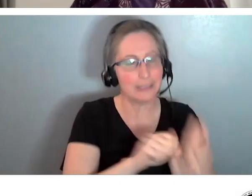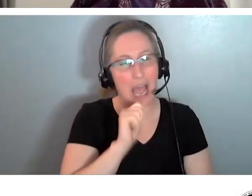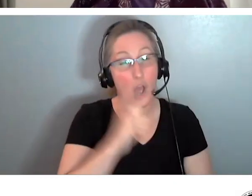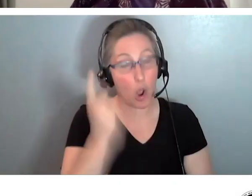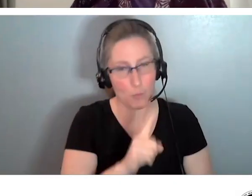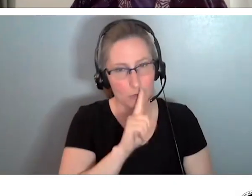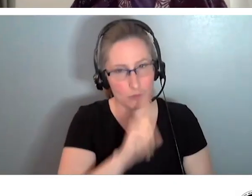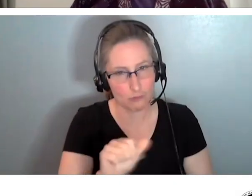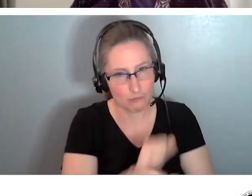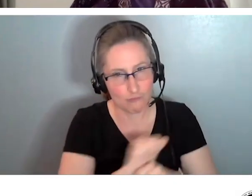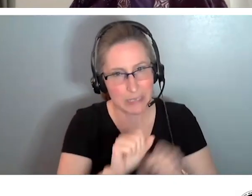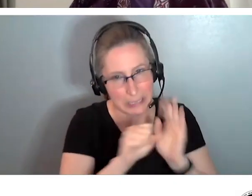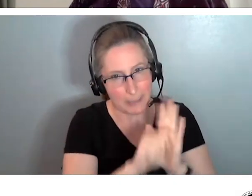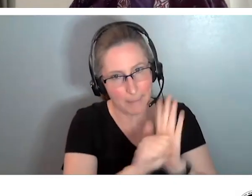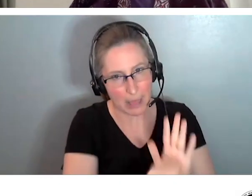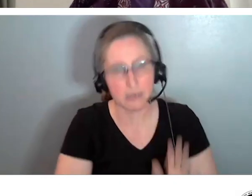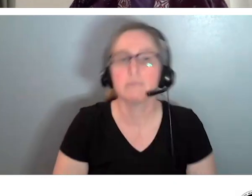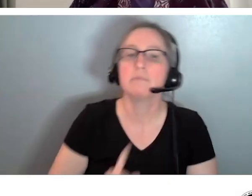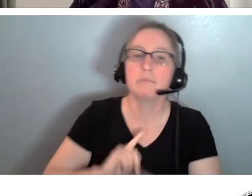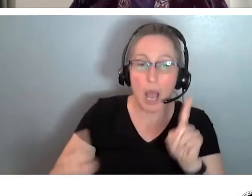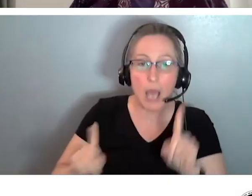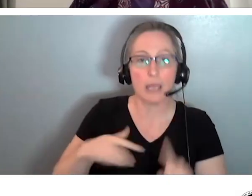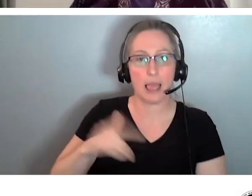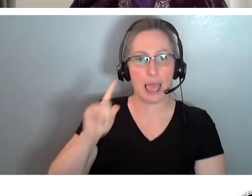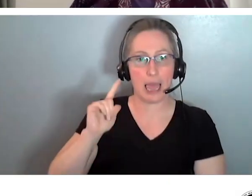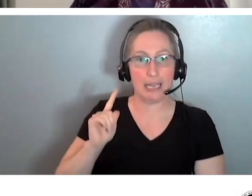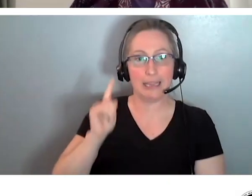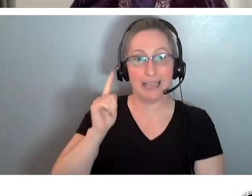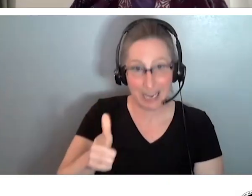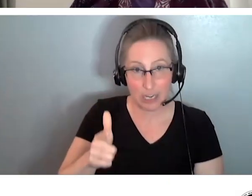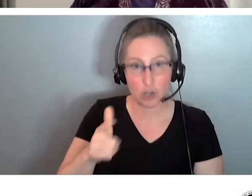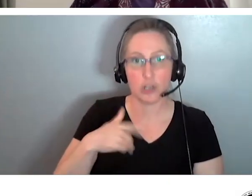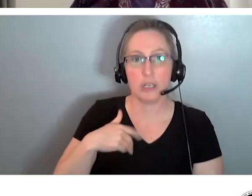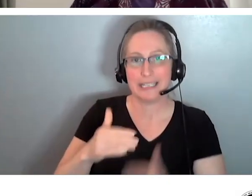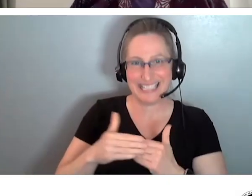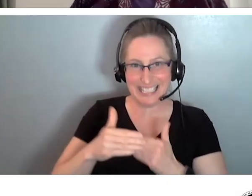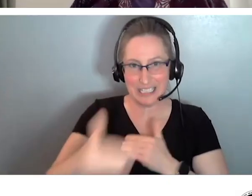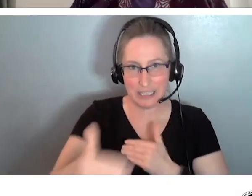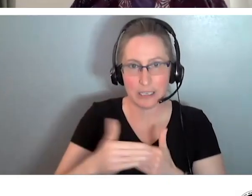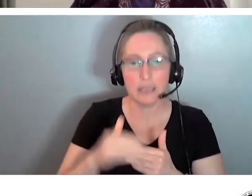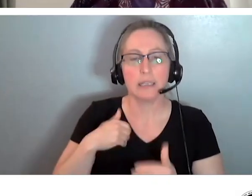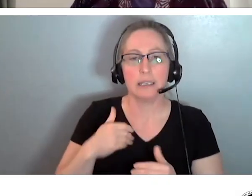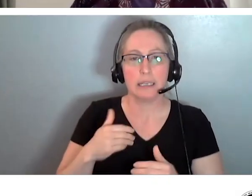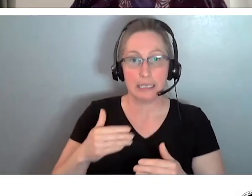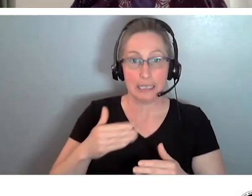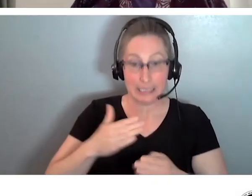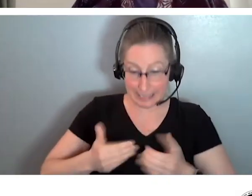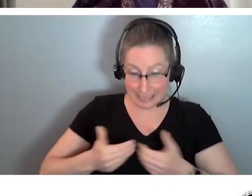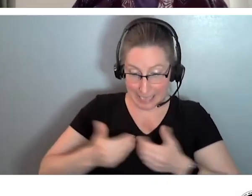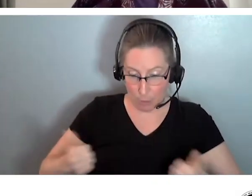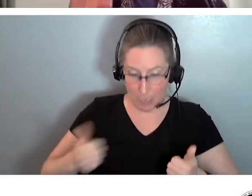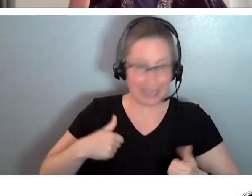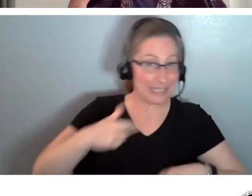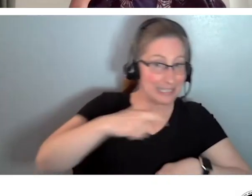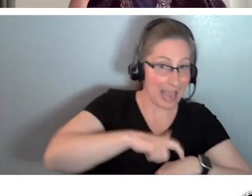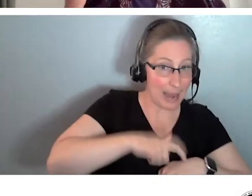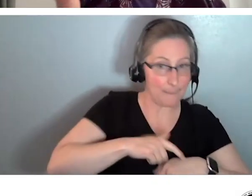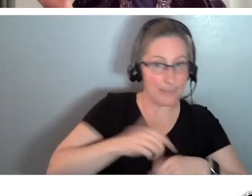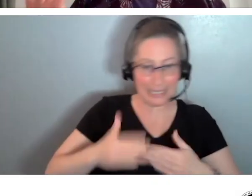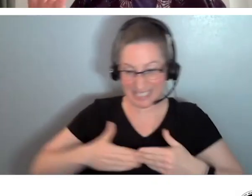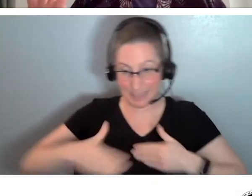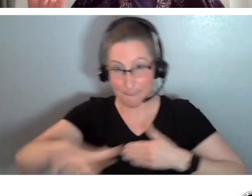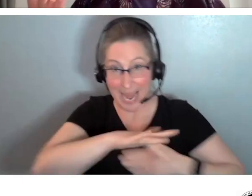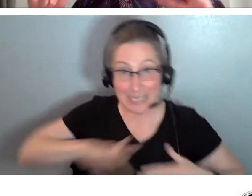always symbolic. Later on, distancing involves separation in time and space between